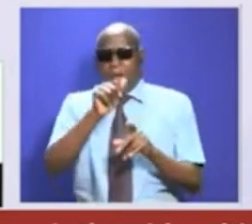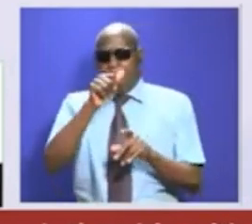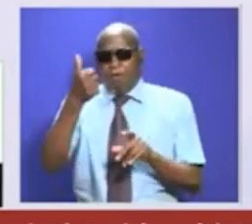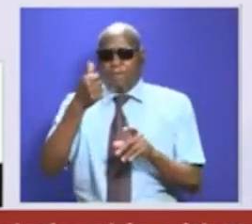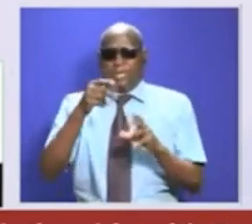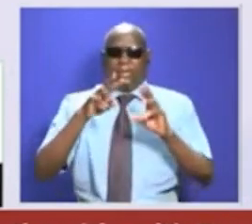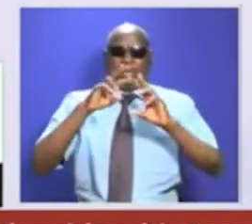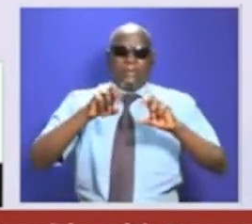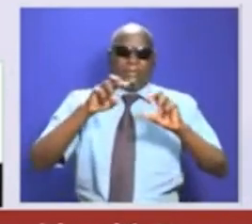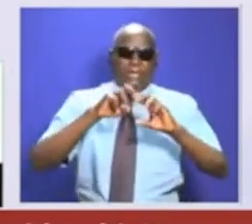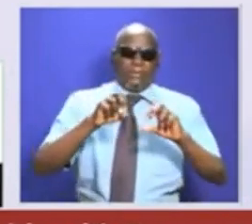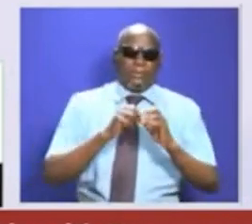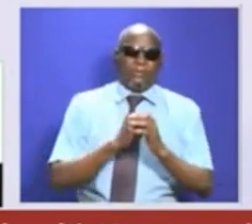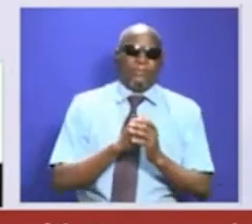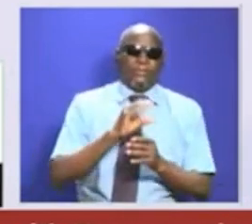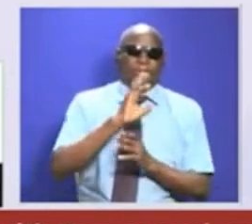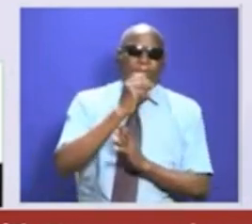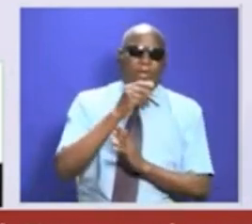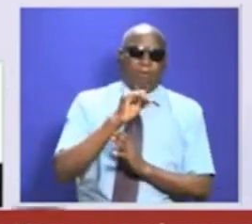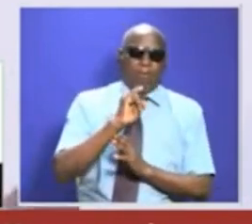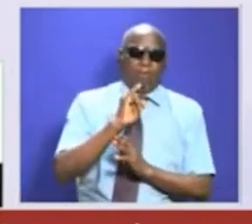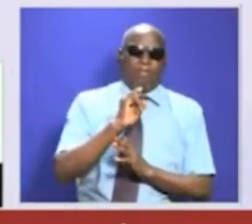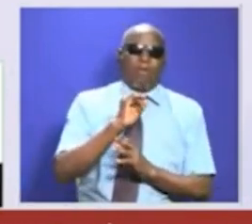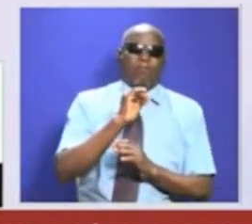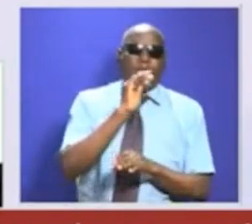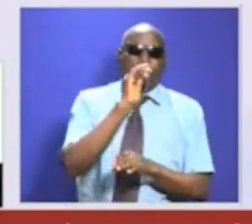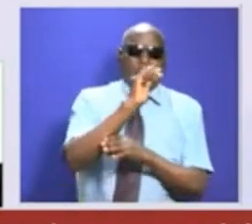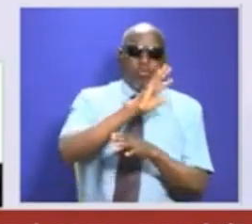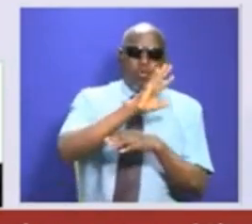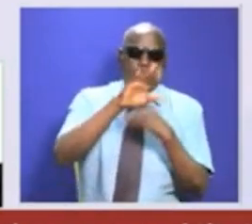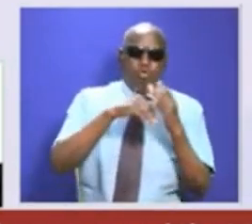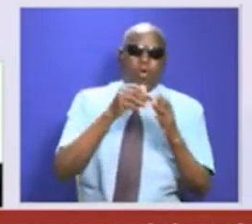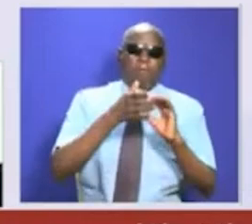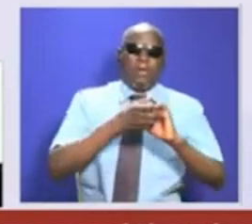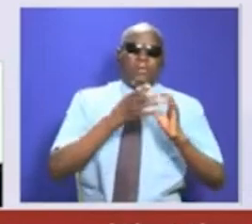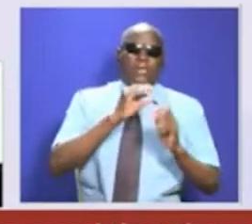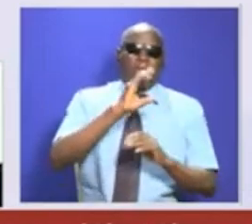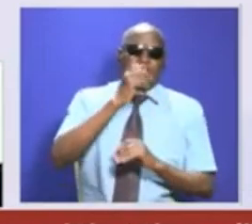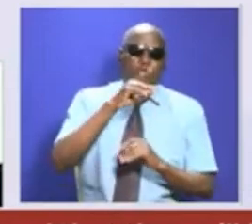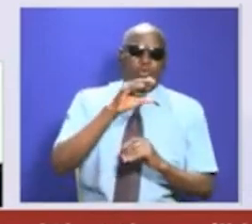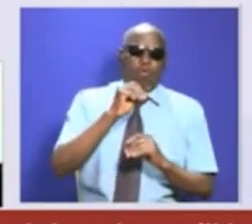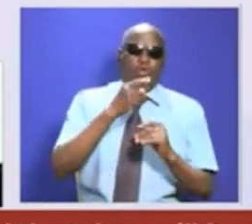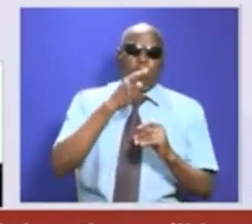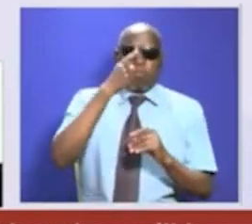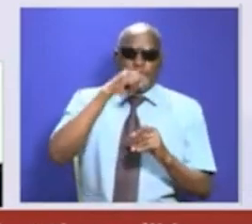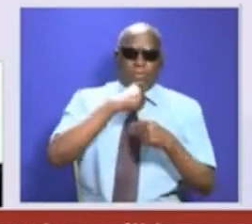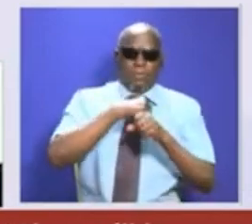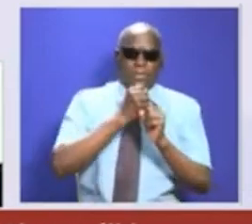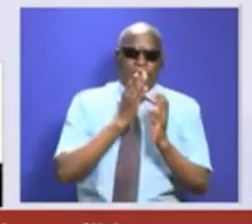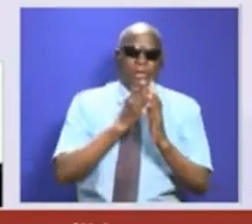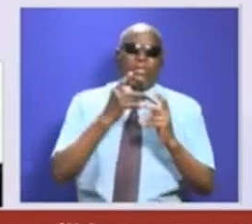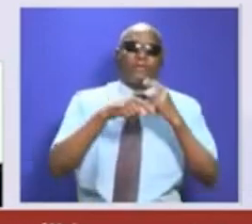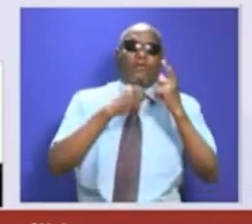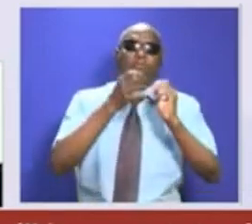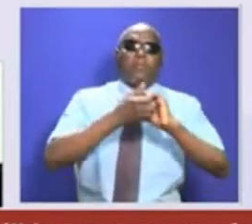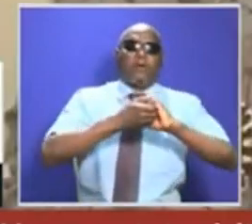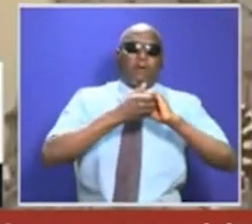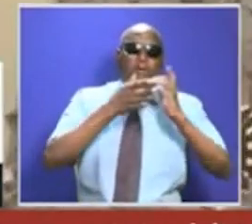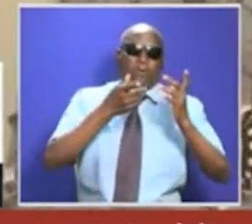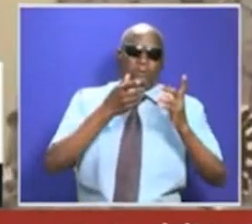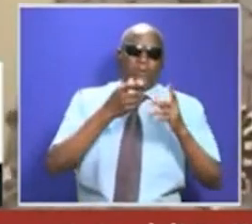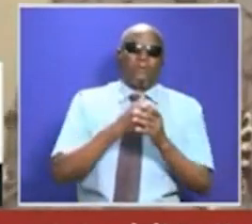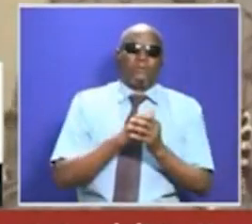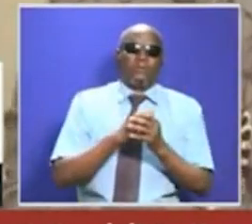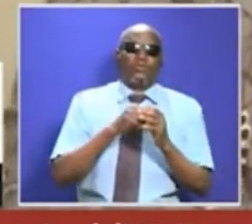research. Chigai called on all partners, including CEOs, policymakers, development partners, and civil society leaders, to make